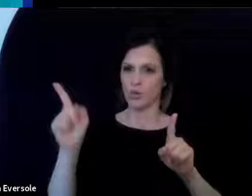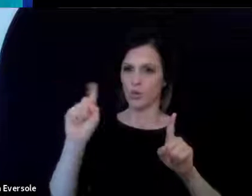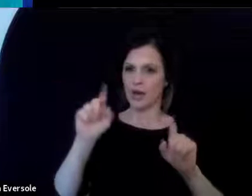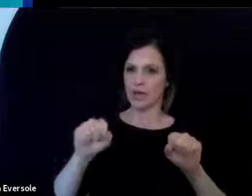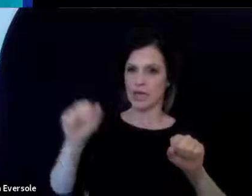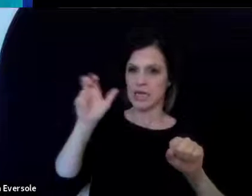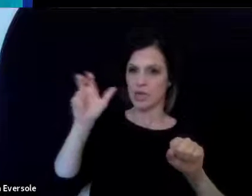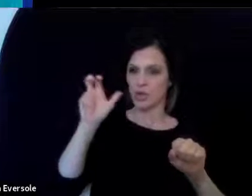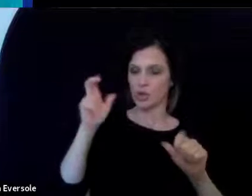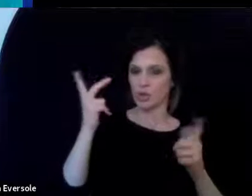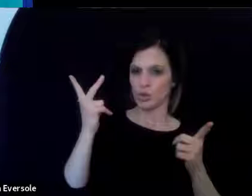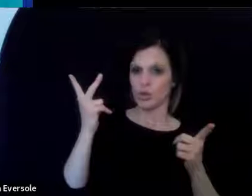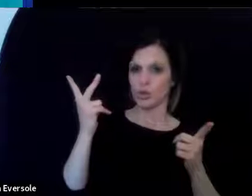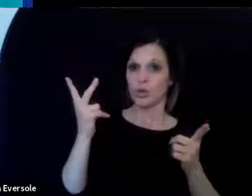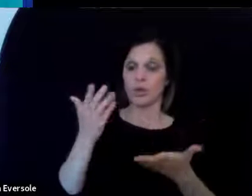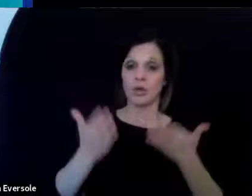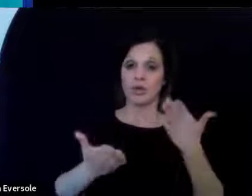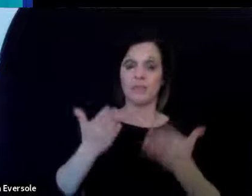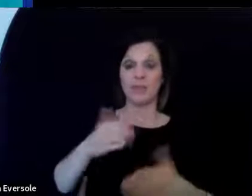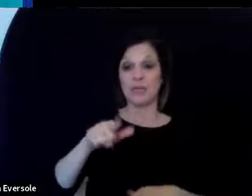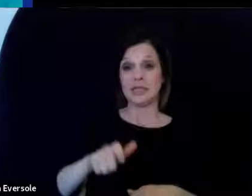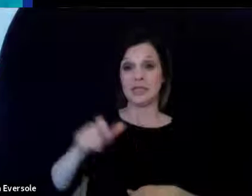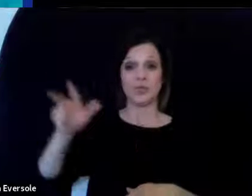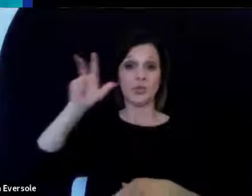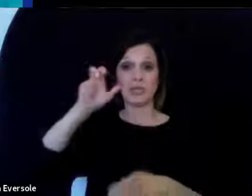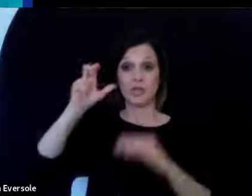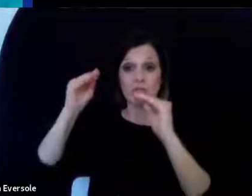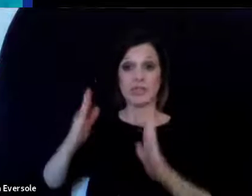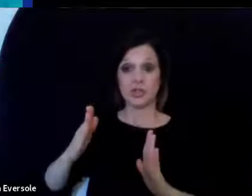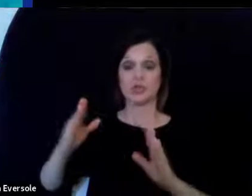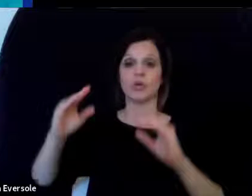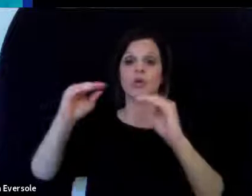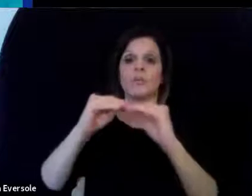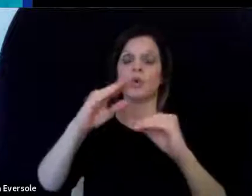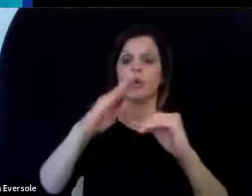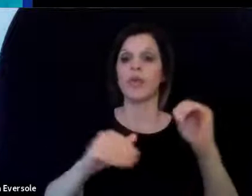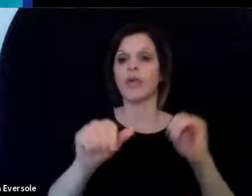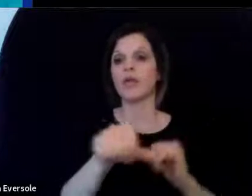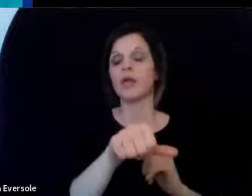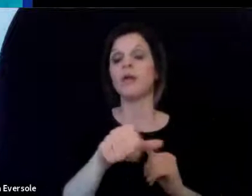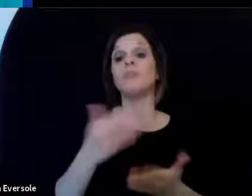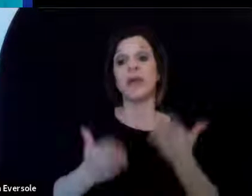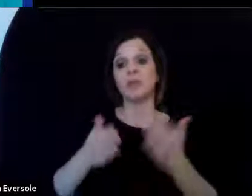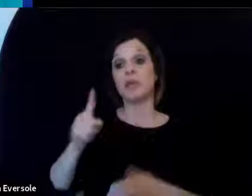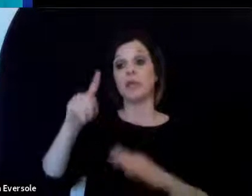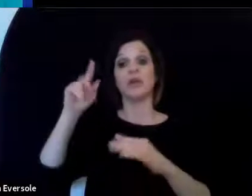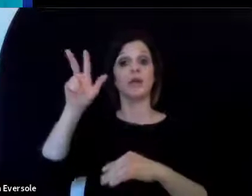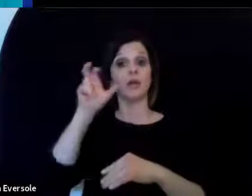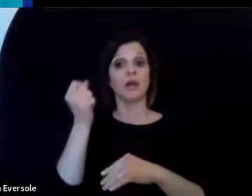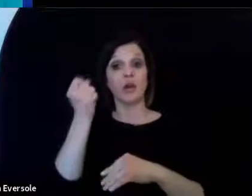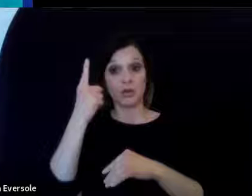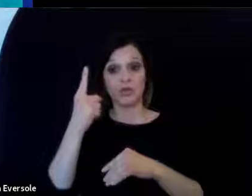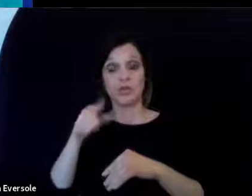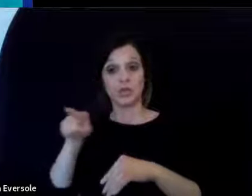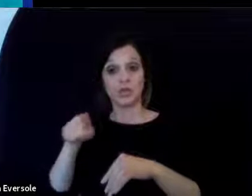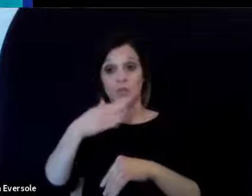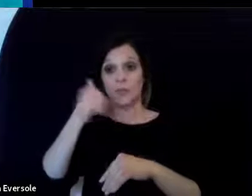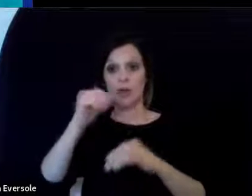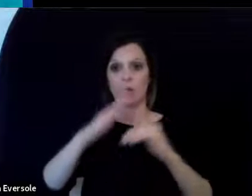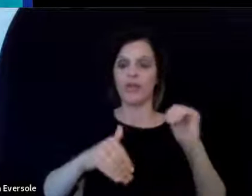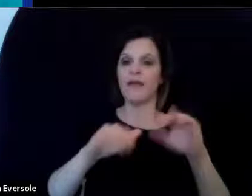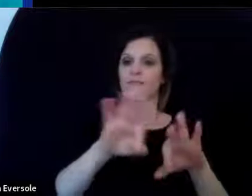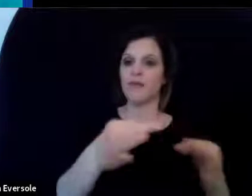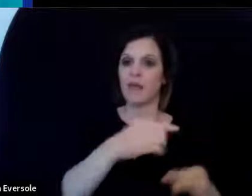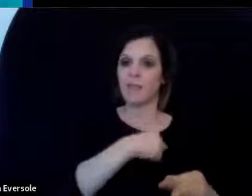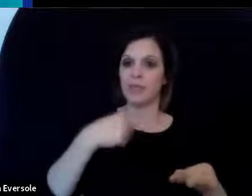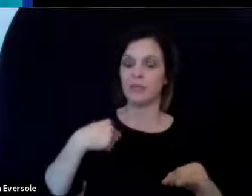to hear you better than they can hear another person that's in their daily life based on how loud we speak, but also